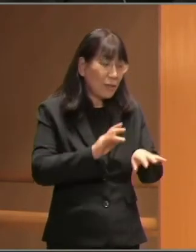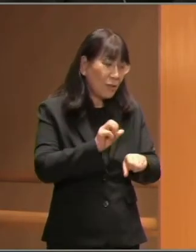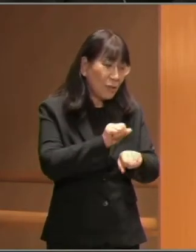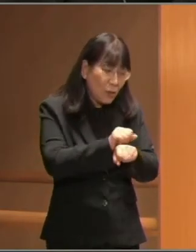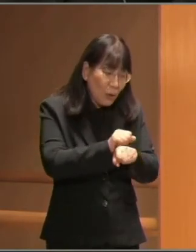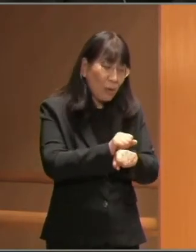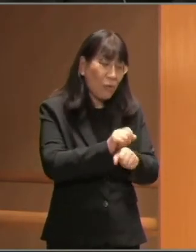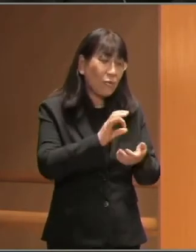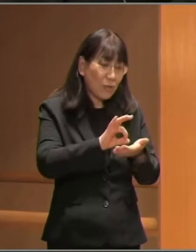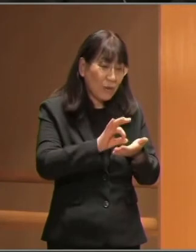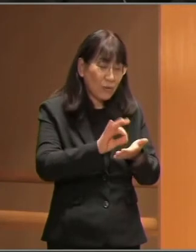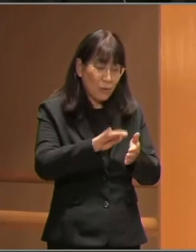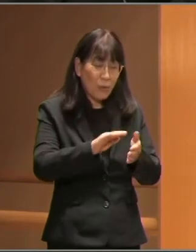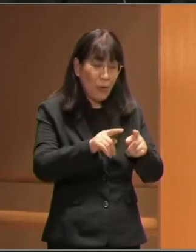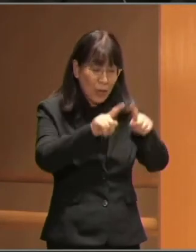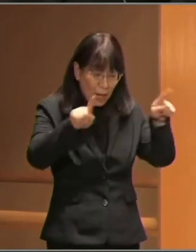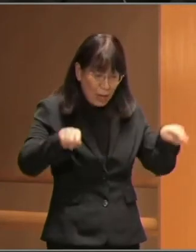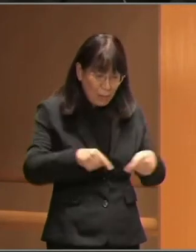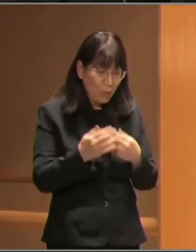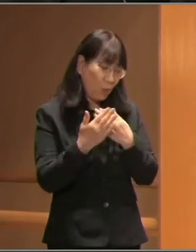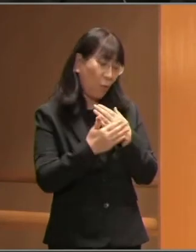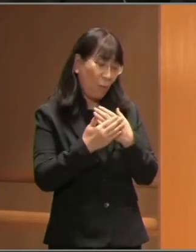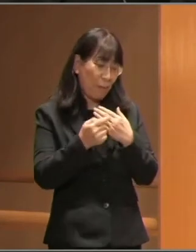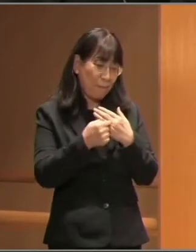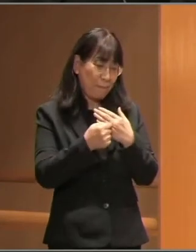the pigments, and when the ink